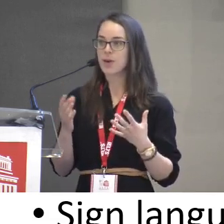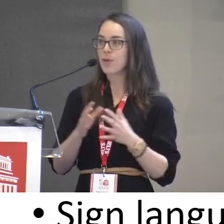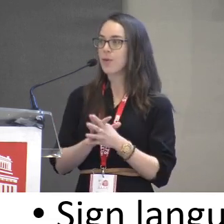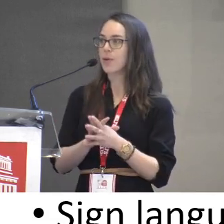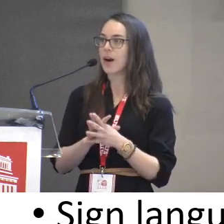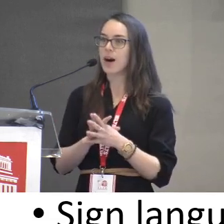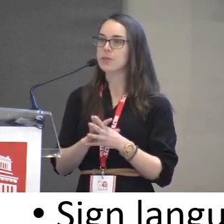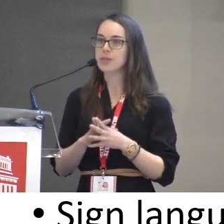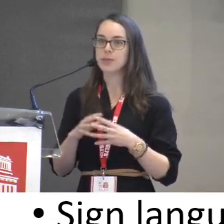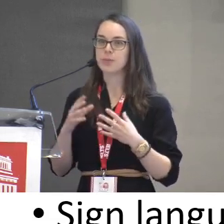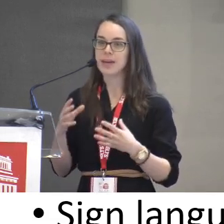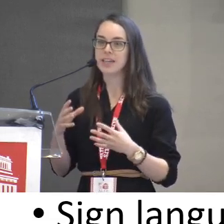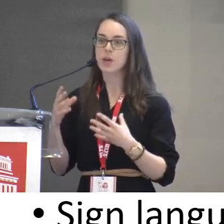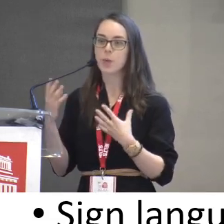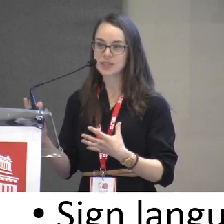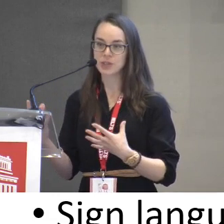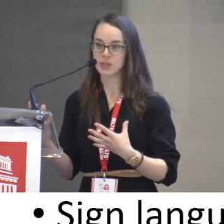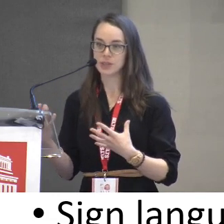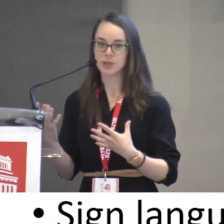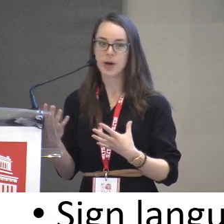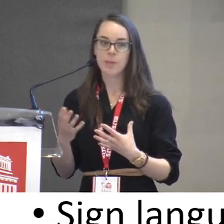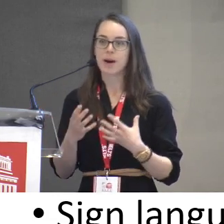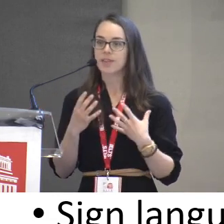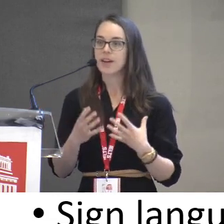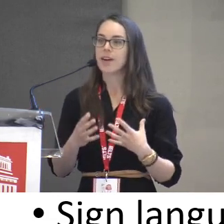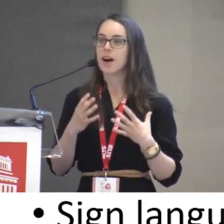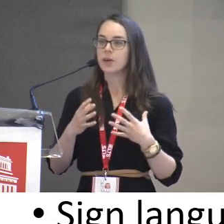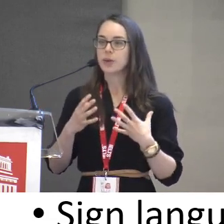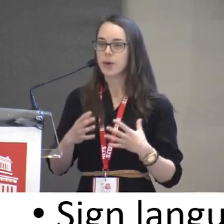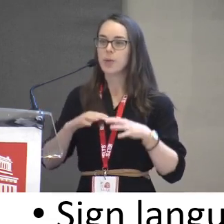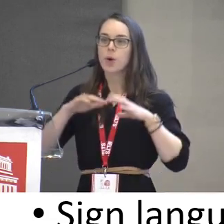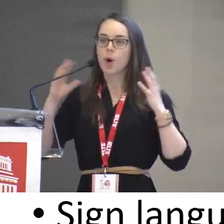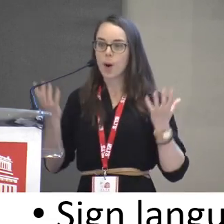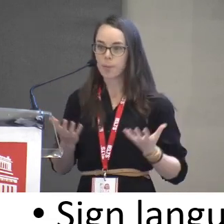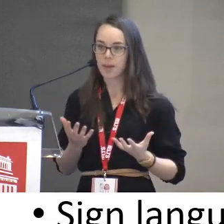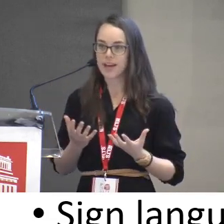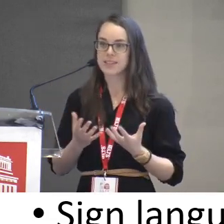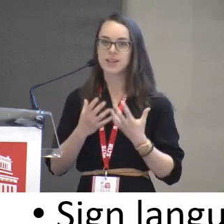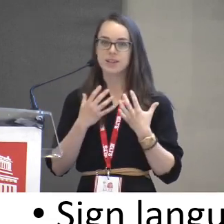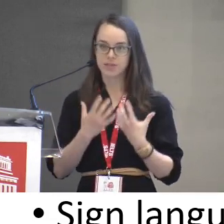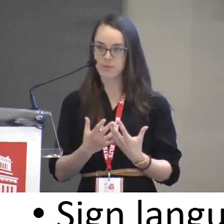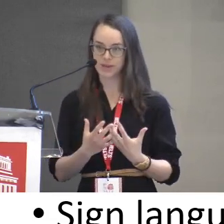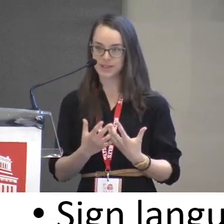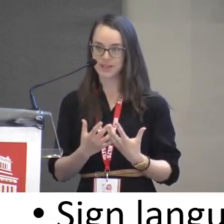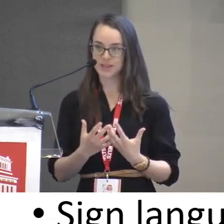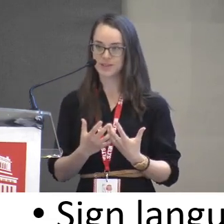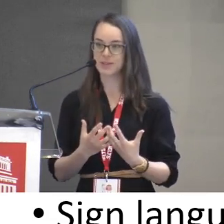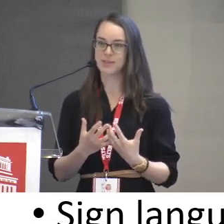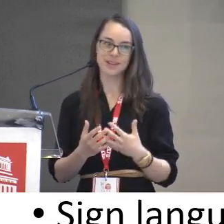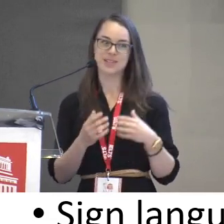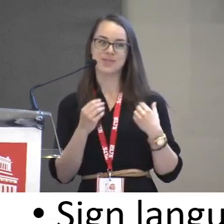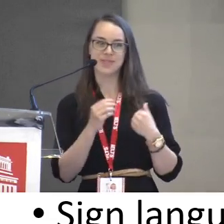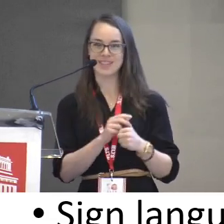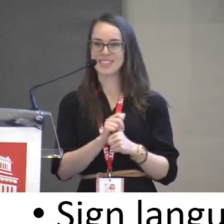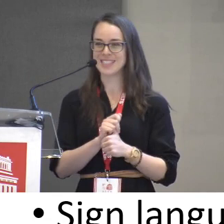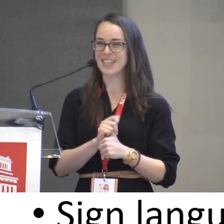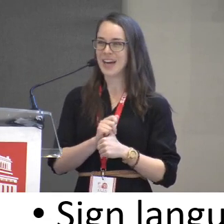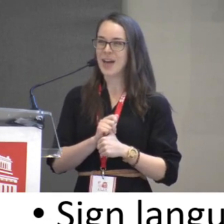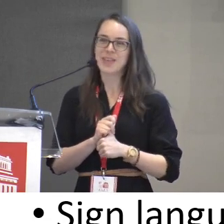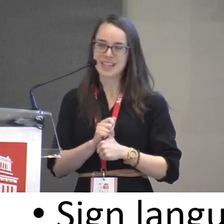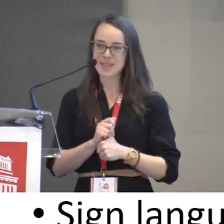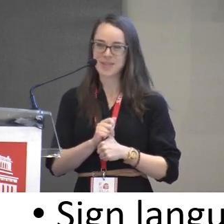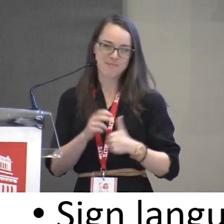numbers, or how to make questions, but there are no complex grammars. So there is the